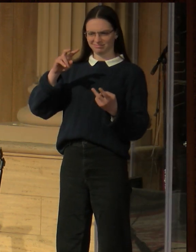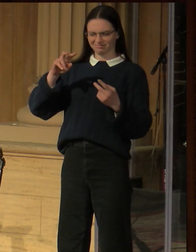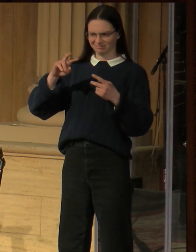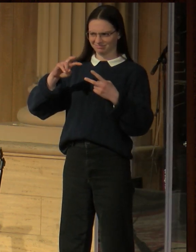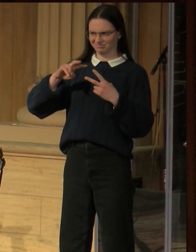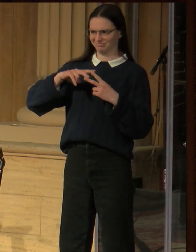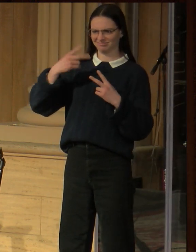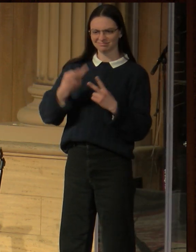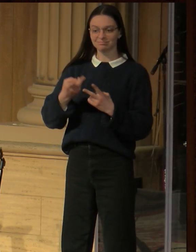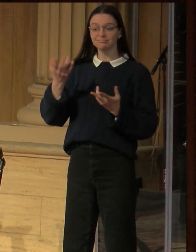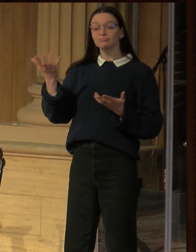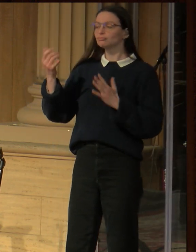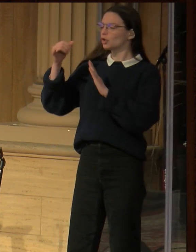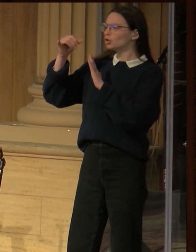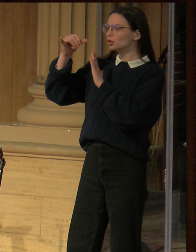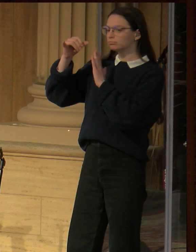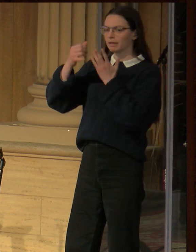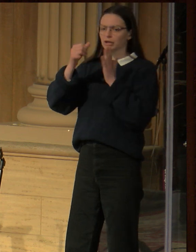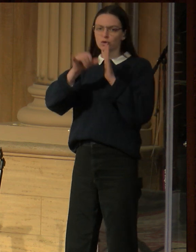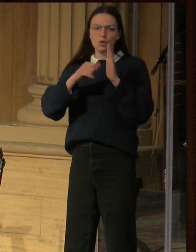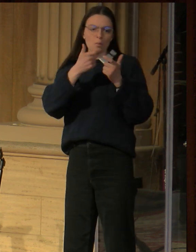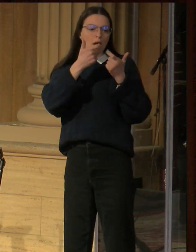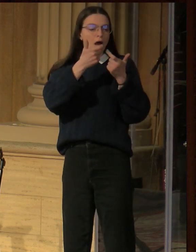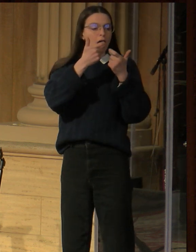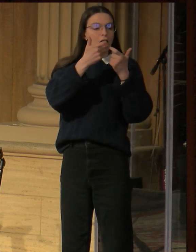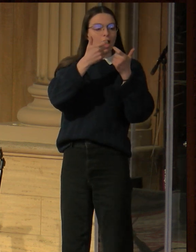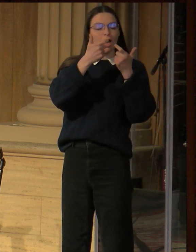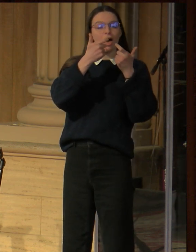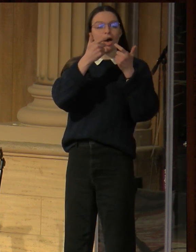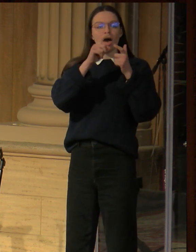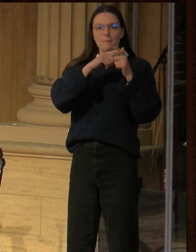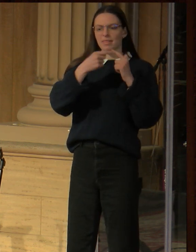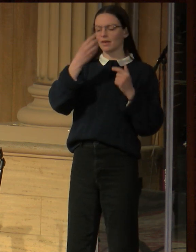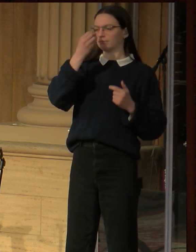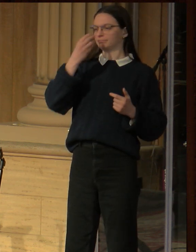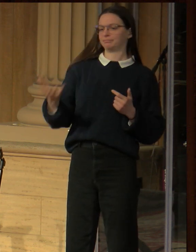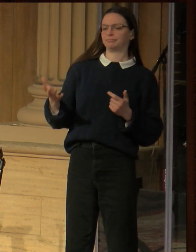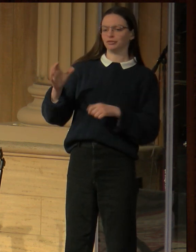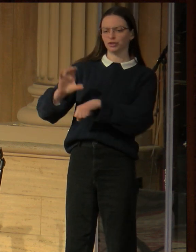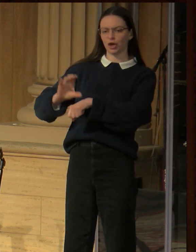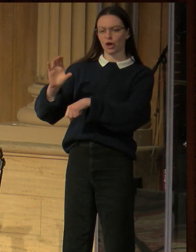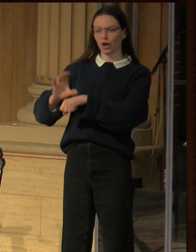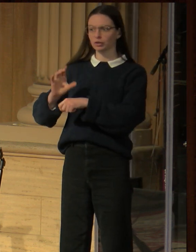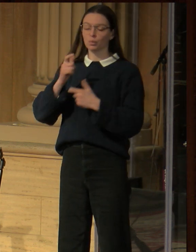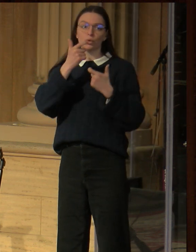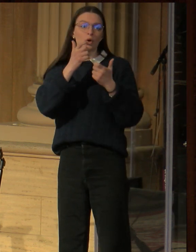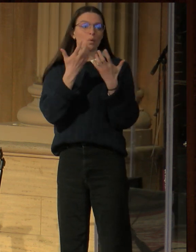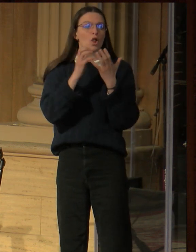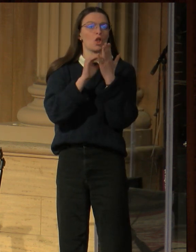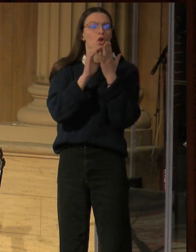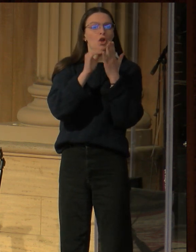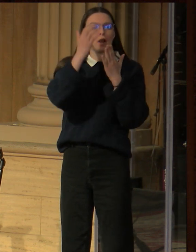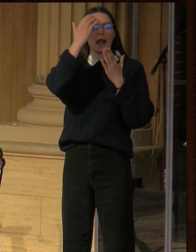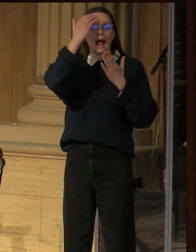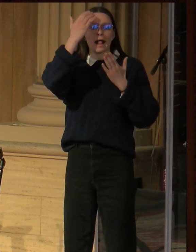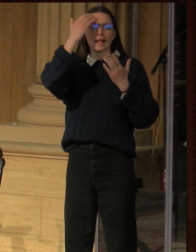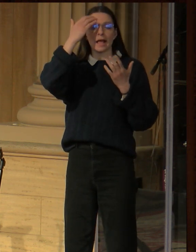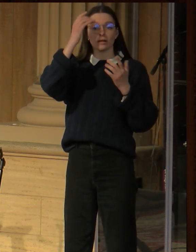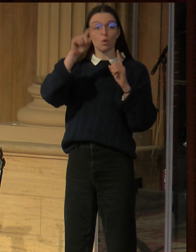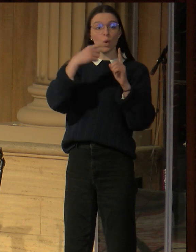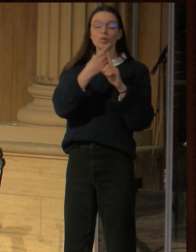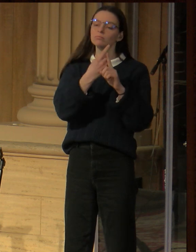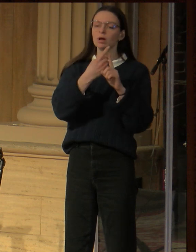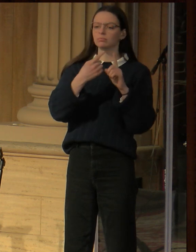then neglect the fact that God has put us in a church. And it's not only so that we can learn knowledge, it's also so that we can have community with